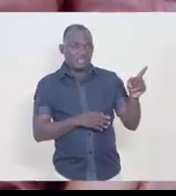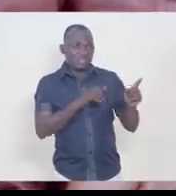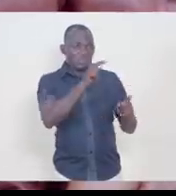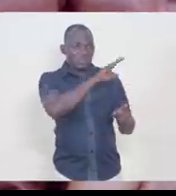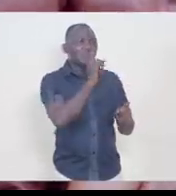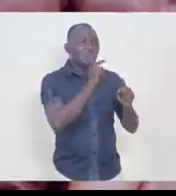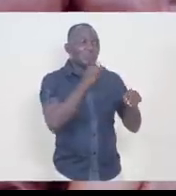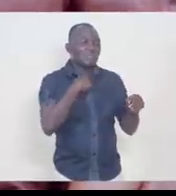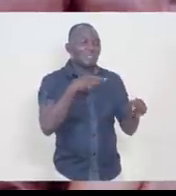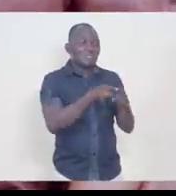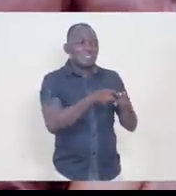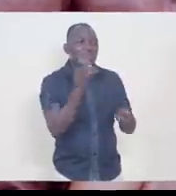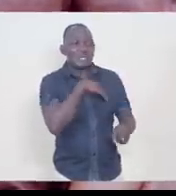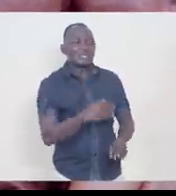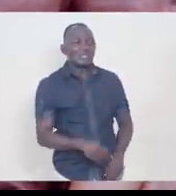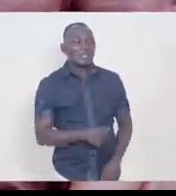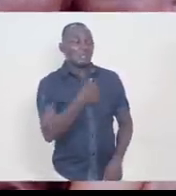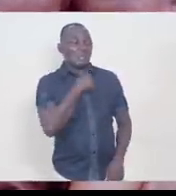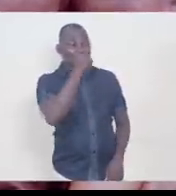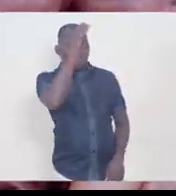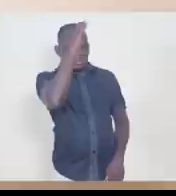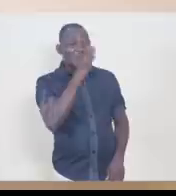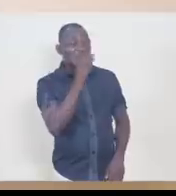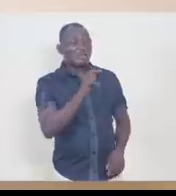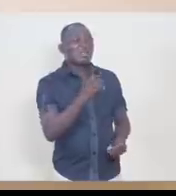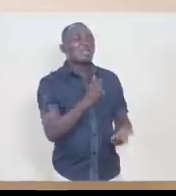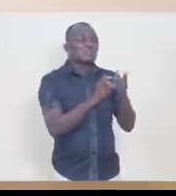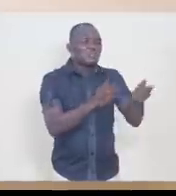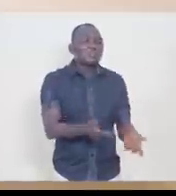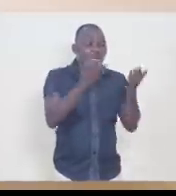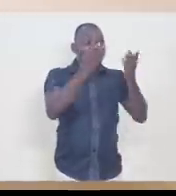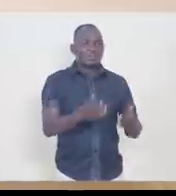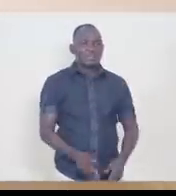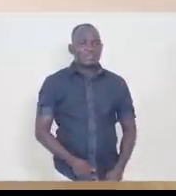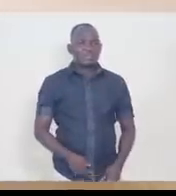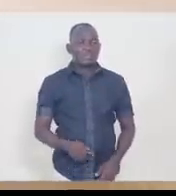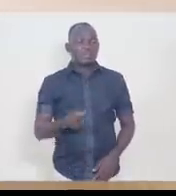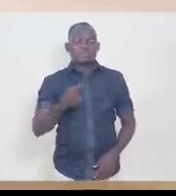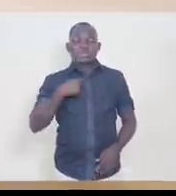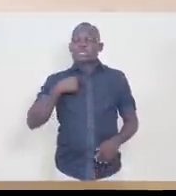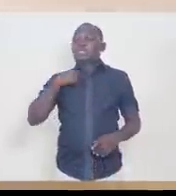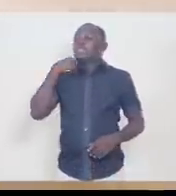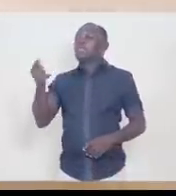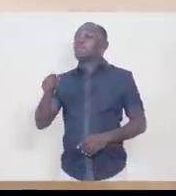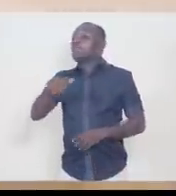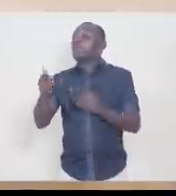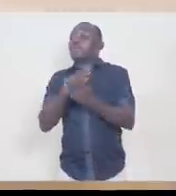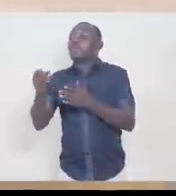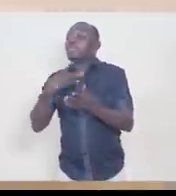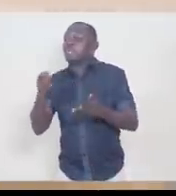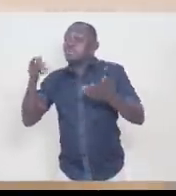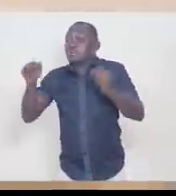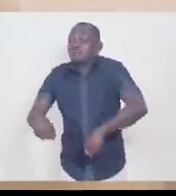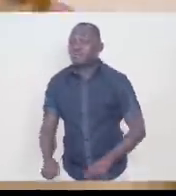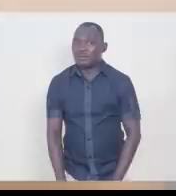not talk to me that way. I and your father raised you better. Raise who? See, I can talk to you any way I